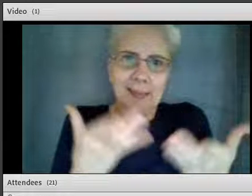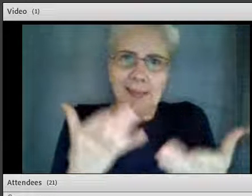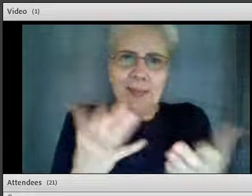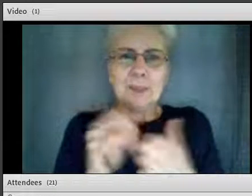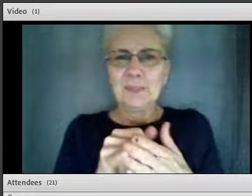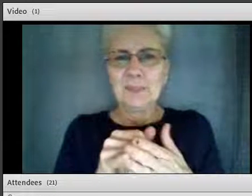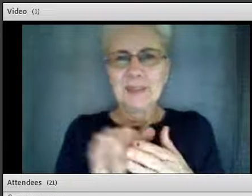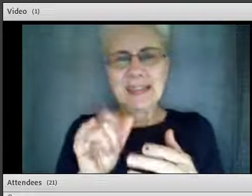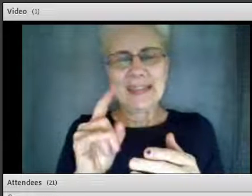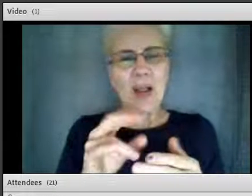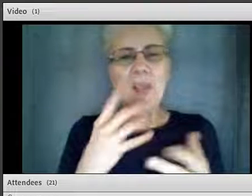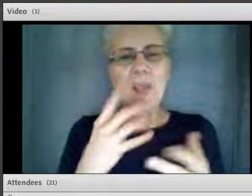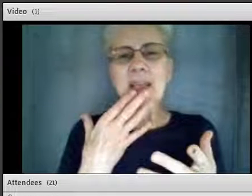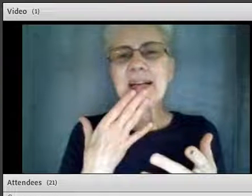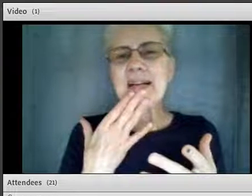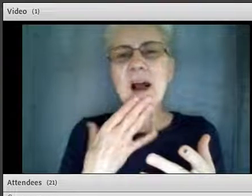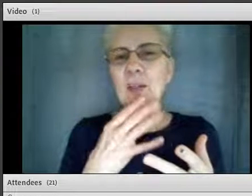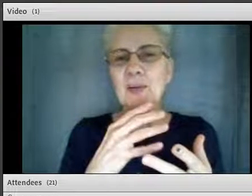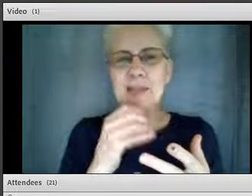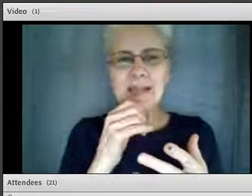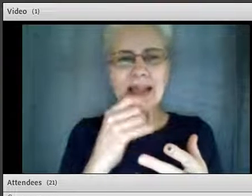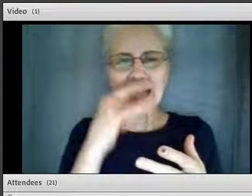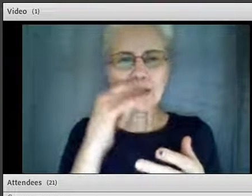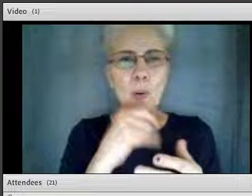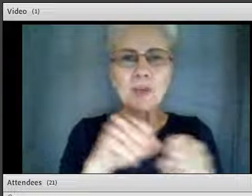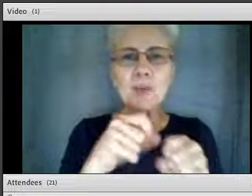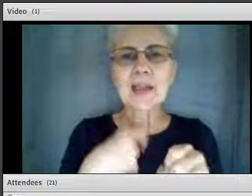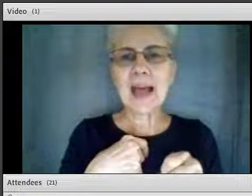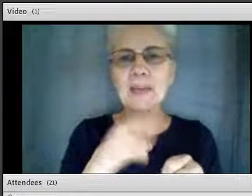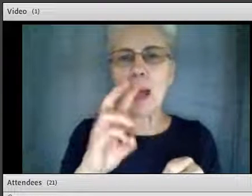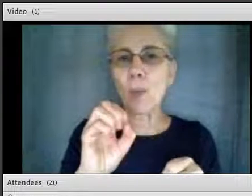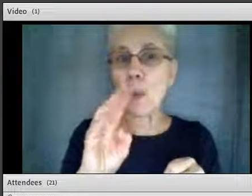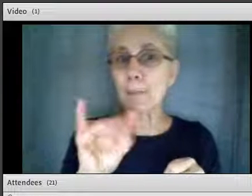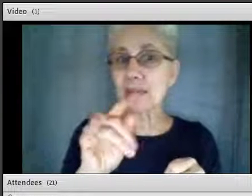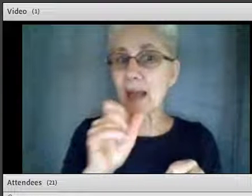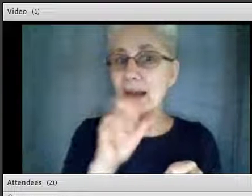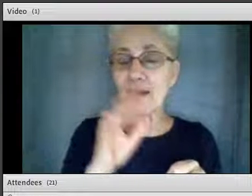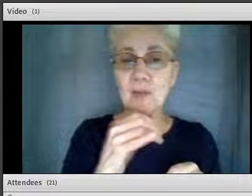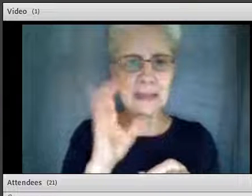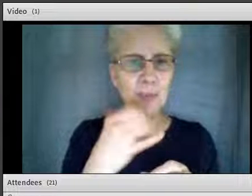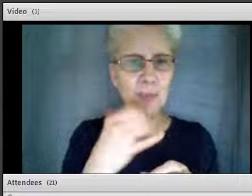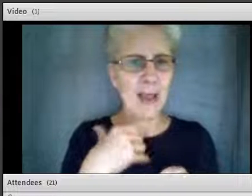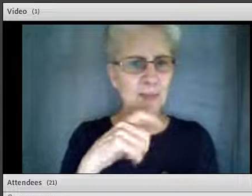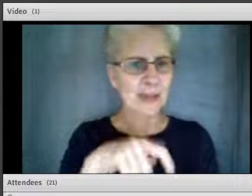tale where the cobbler's kids don't have shoes. That's my website because I never seem to have time to work on my own.